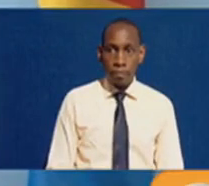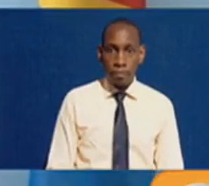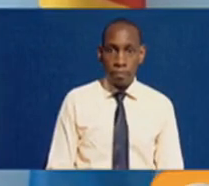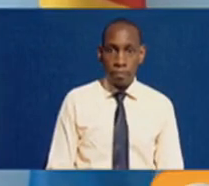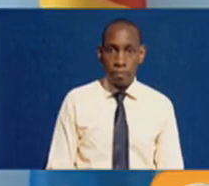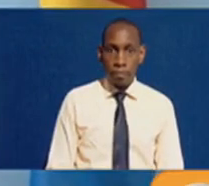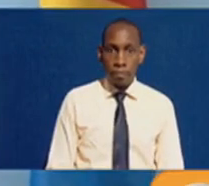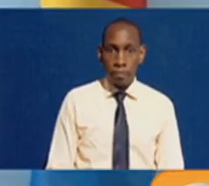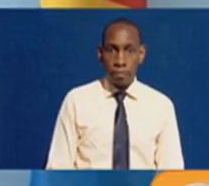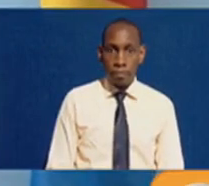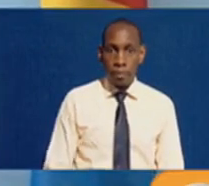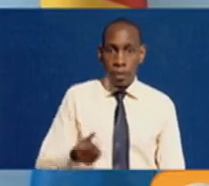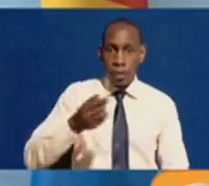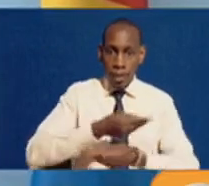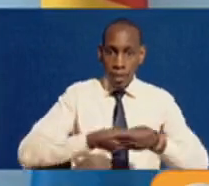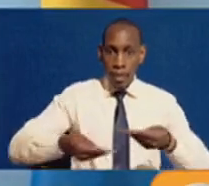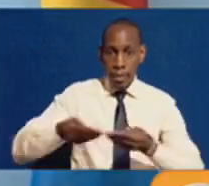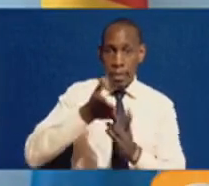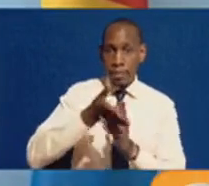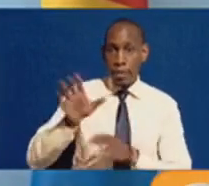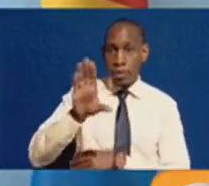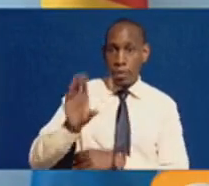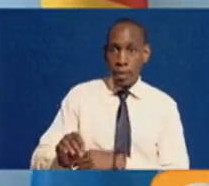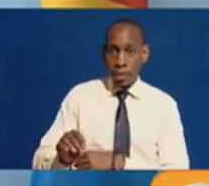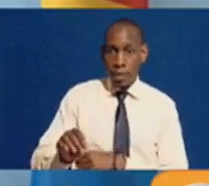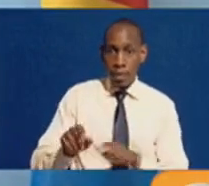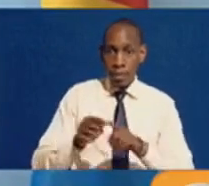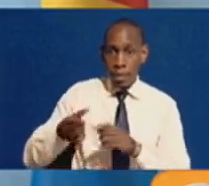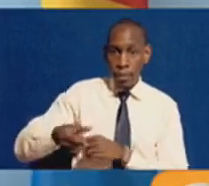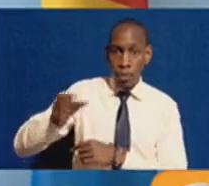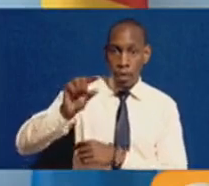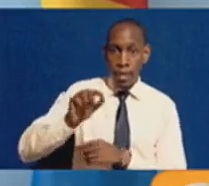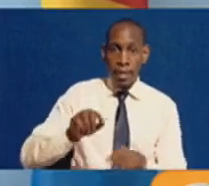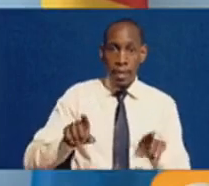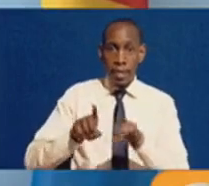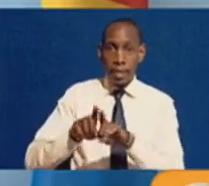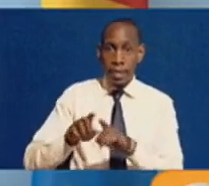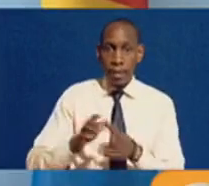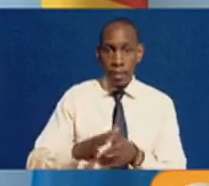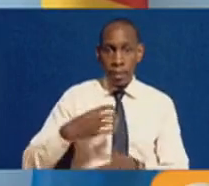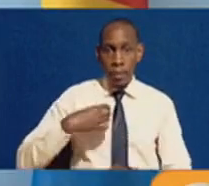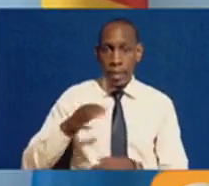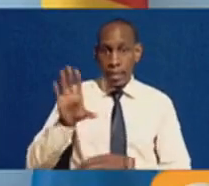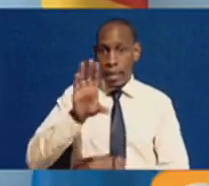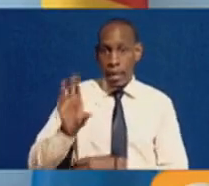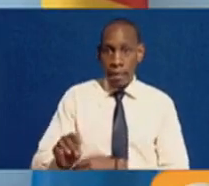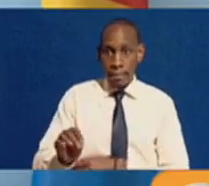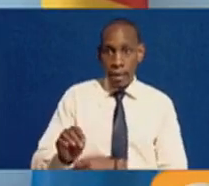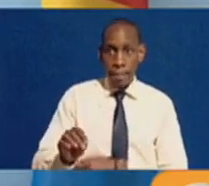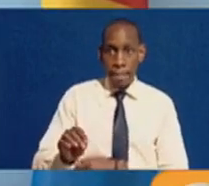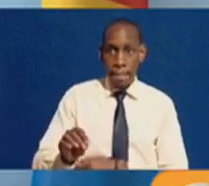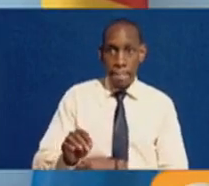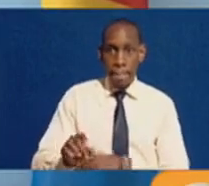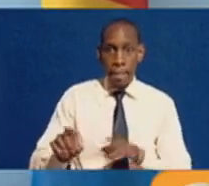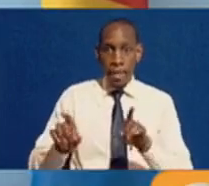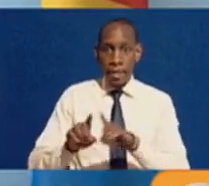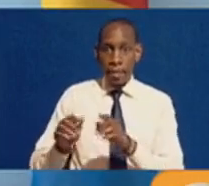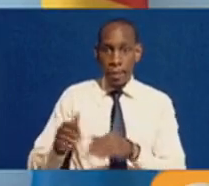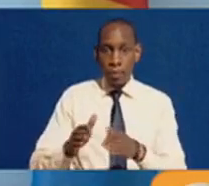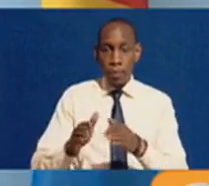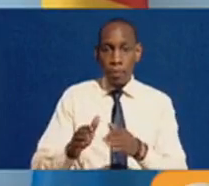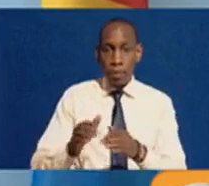increased exchange between Africa, increasing also riches in Africa, which will be a way to